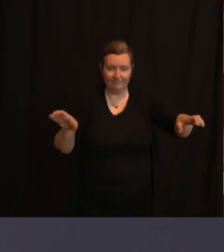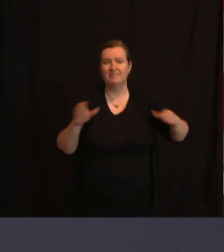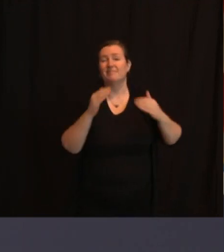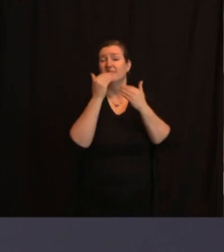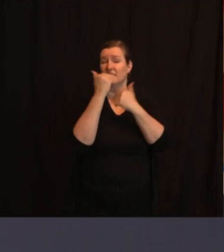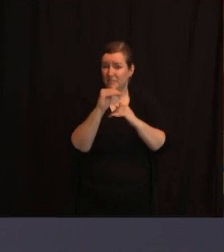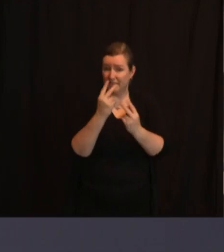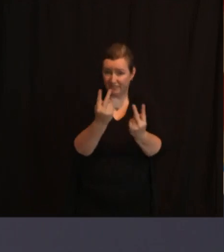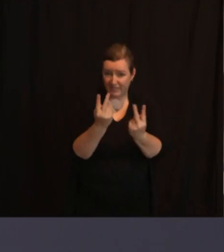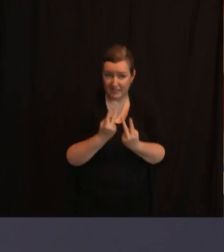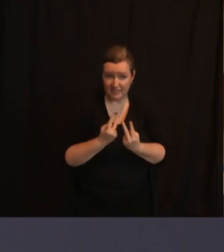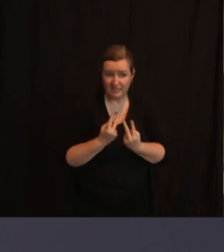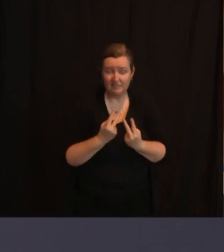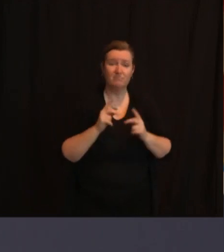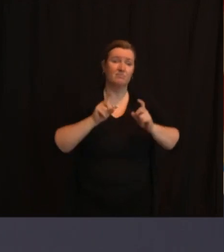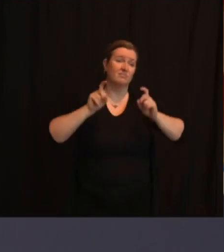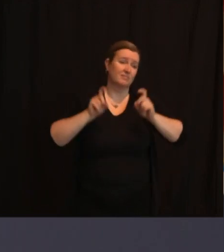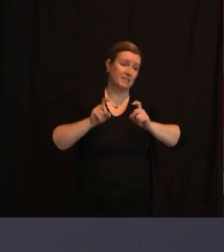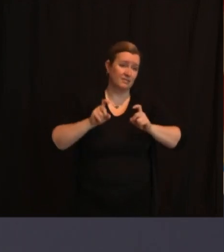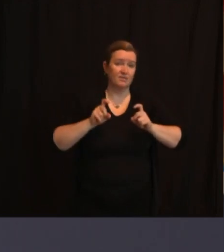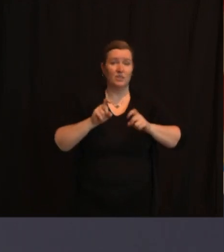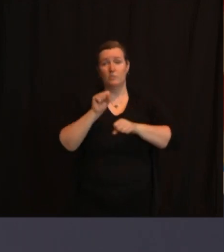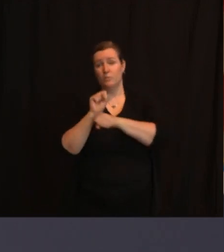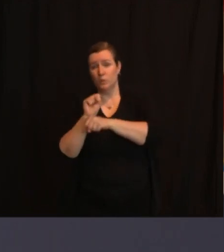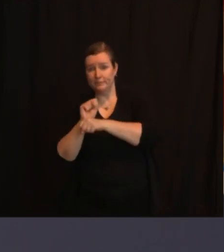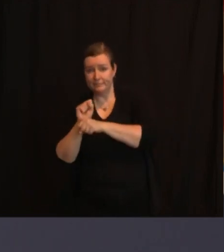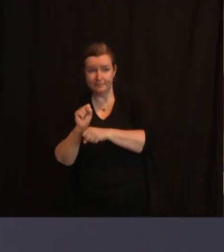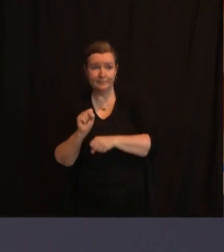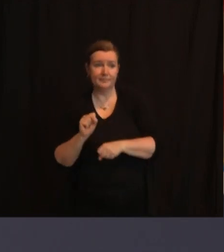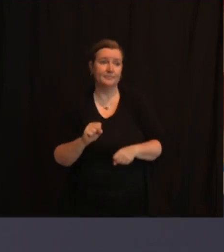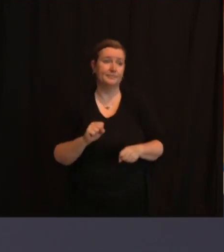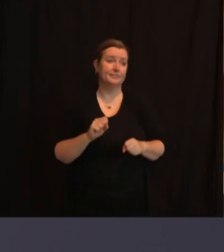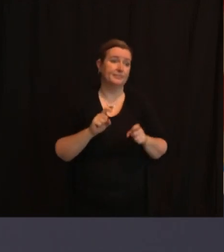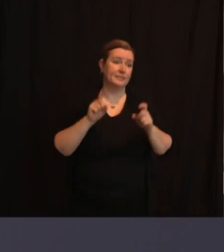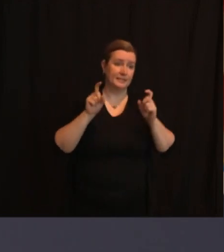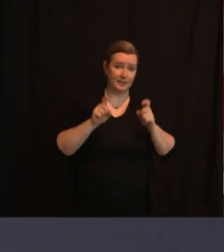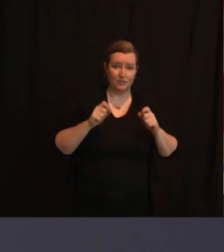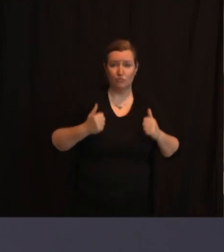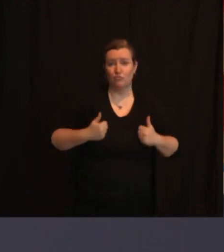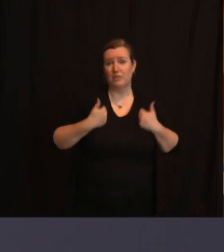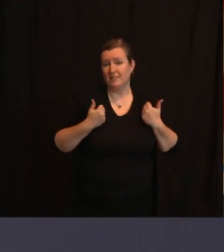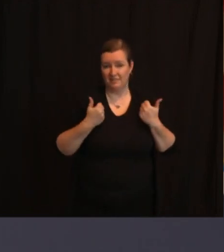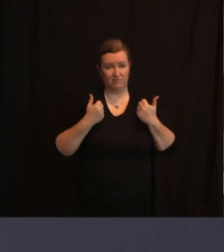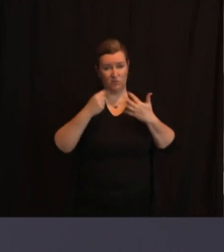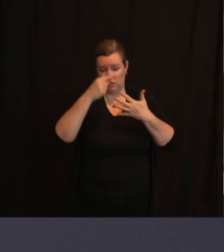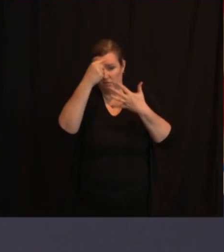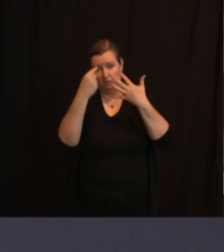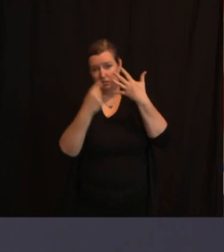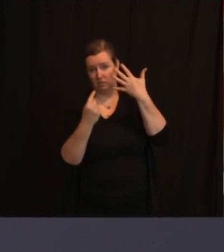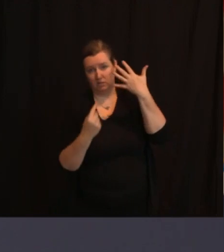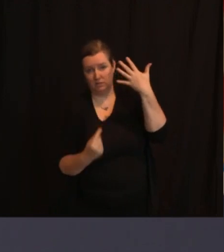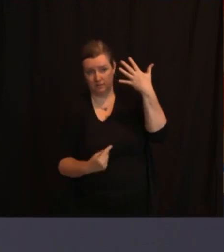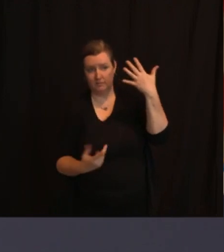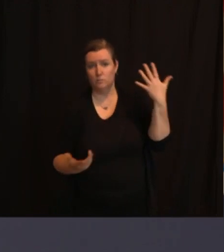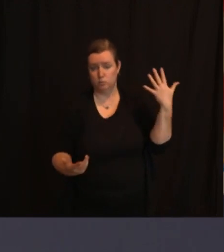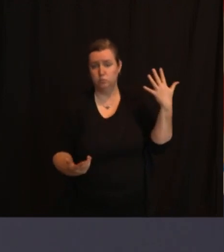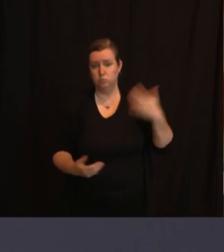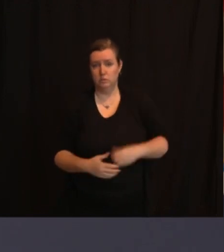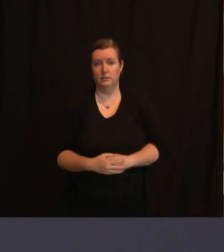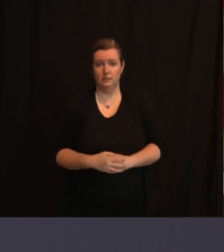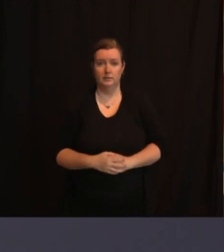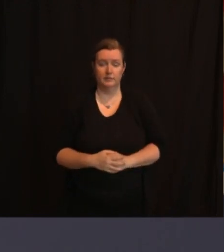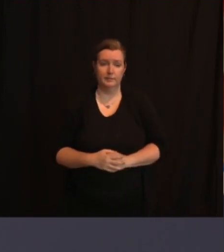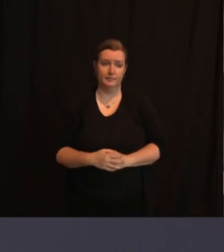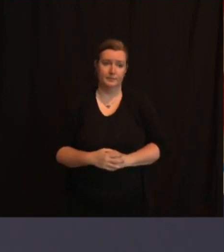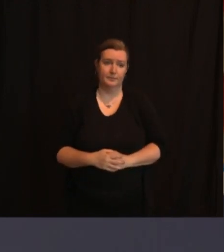asymptomatic employees that we thought early on were coming in unwittingly. Again, I don't want to speak for the guy to my left, and I know he'll